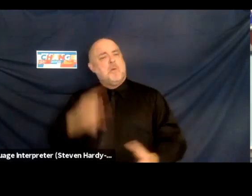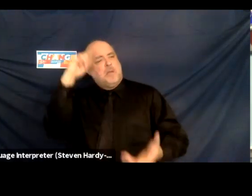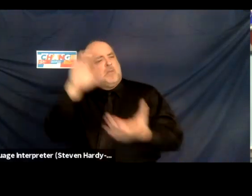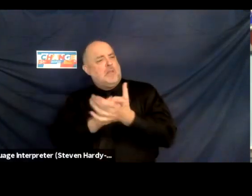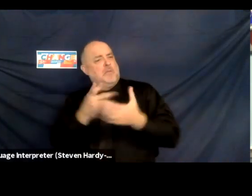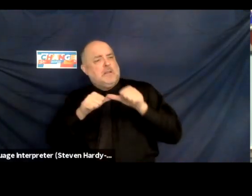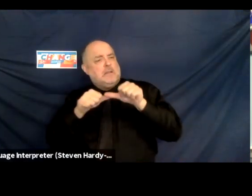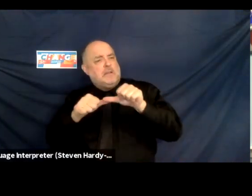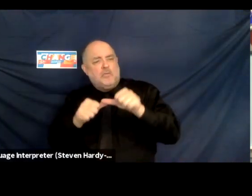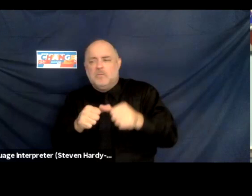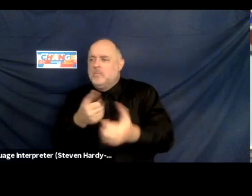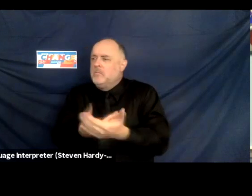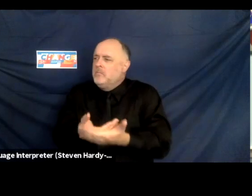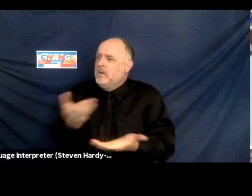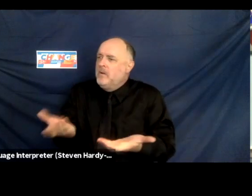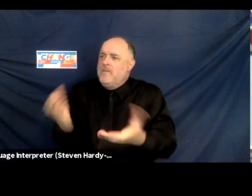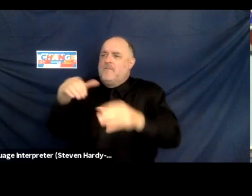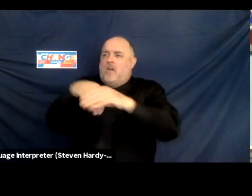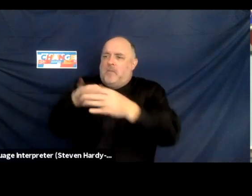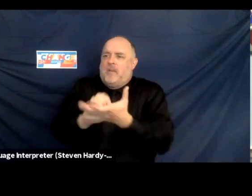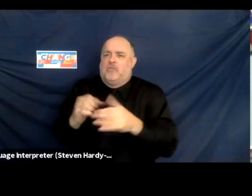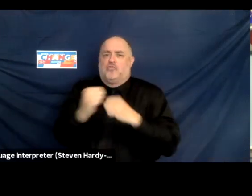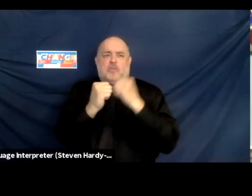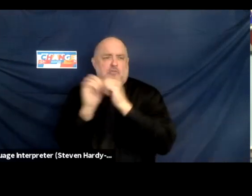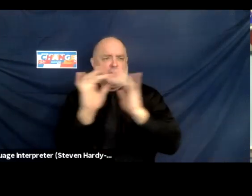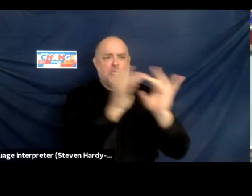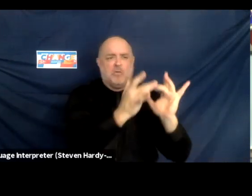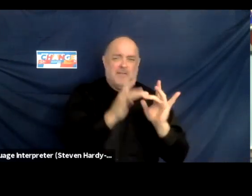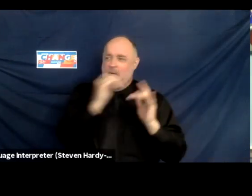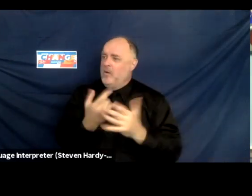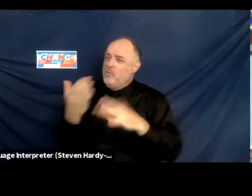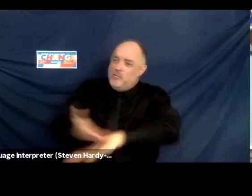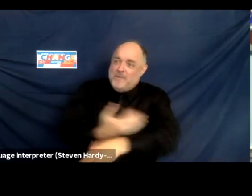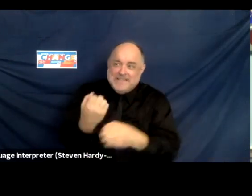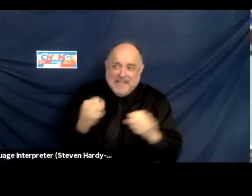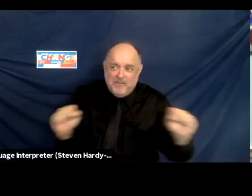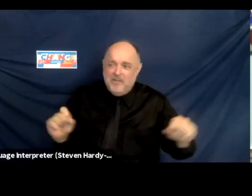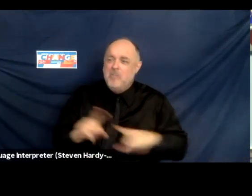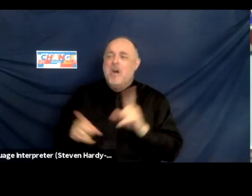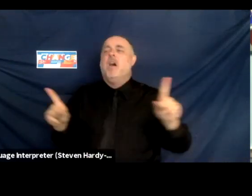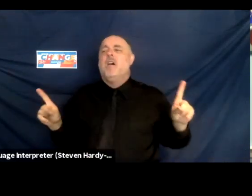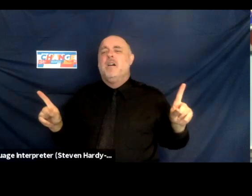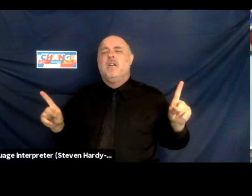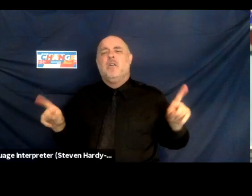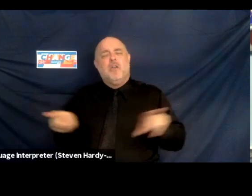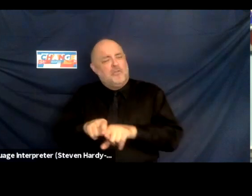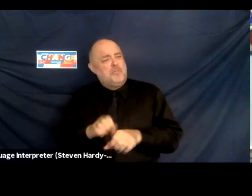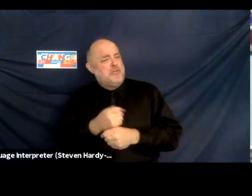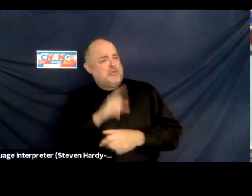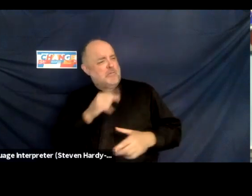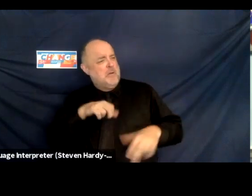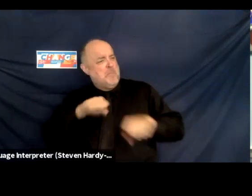in bicycle and pedestrian infrastructure, not just to improve safety, but to make biking a more